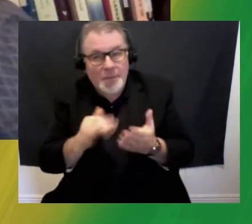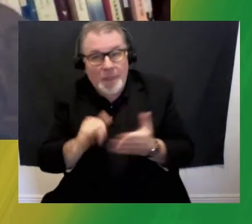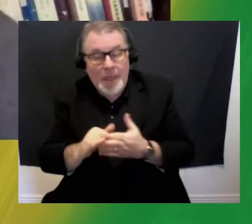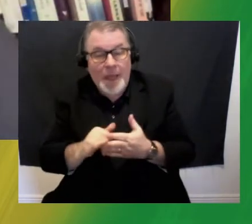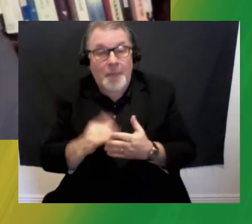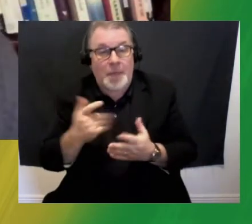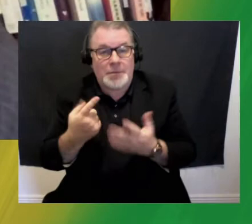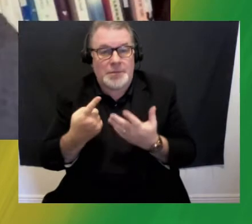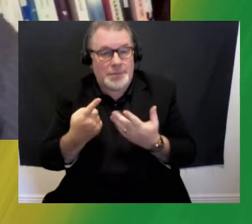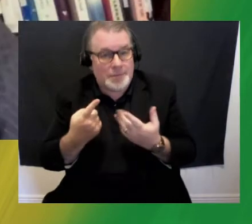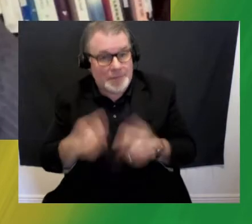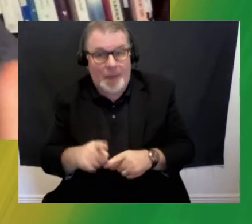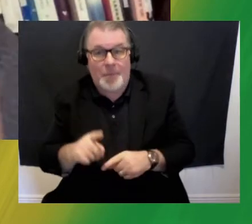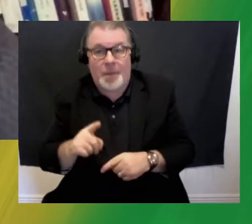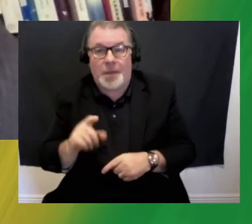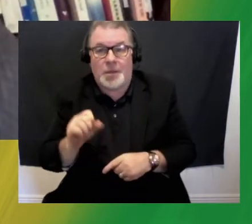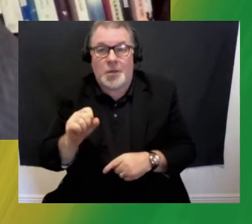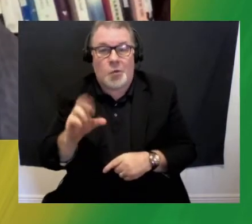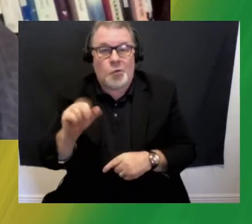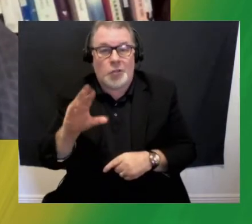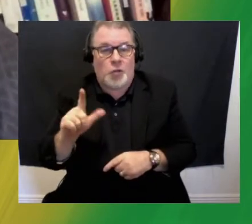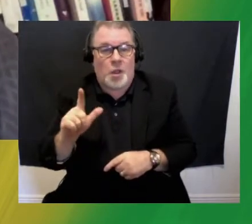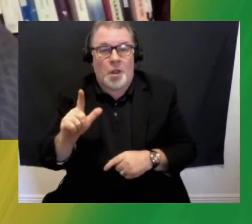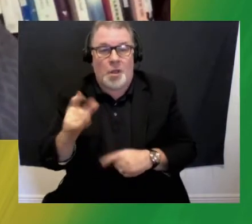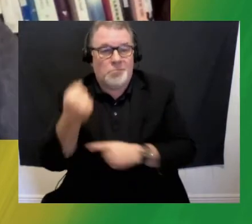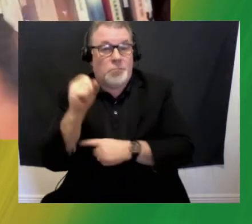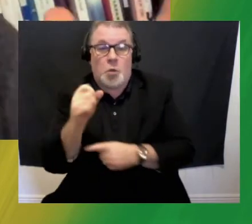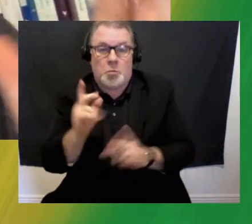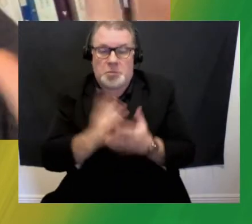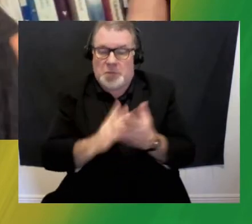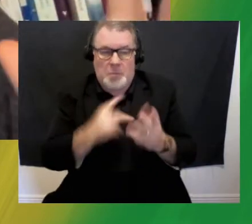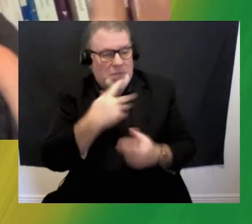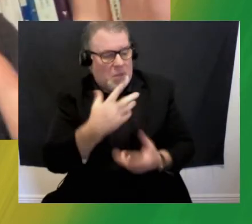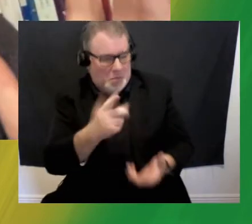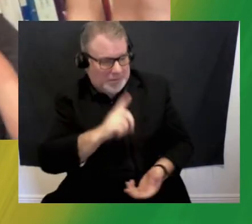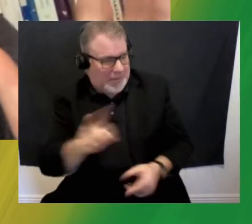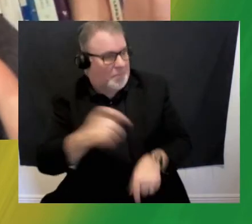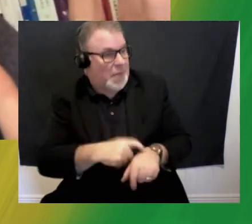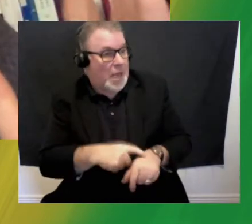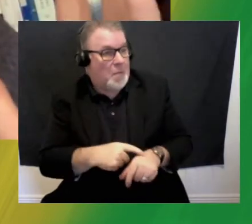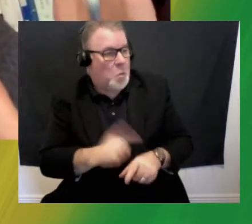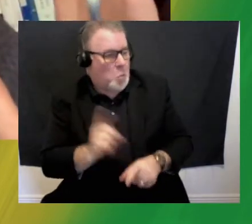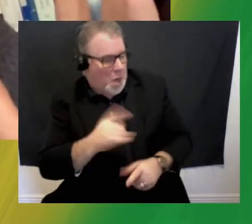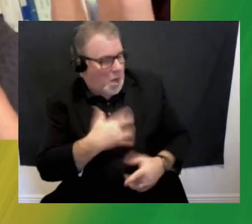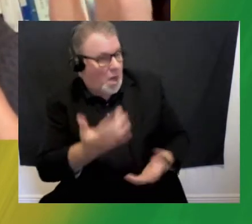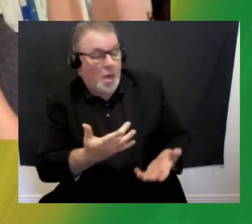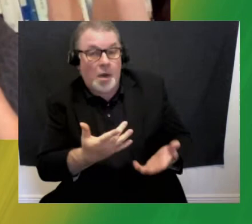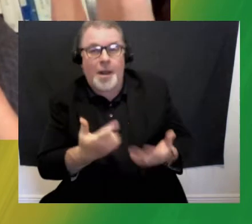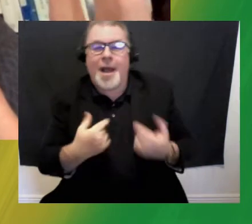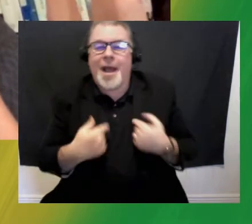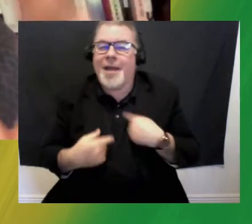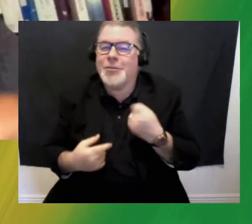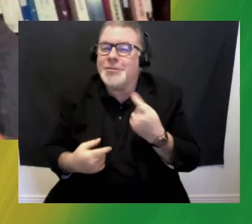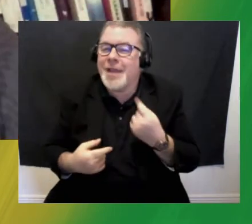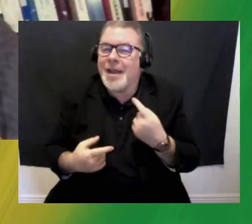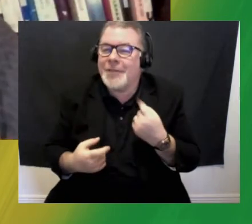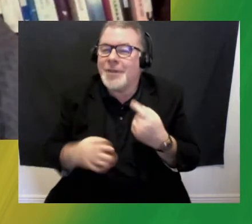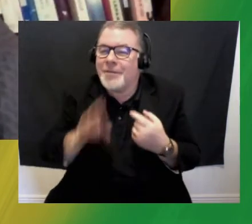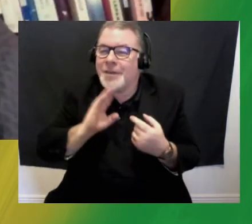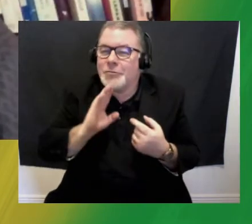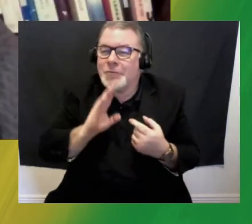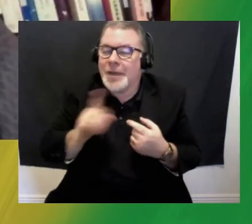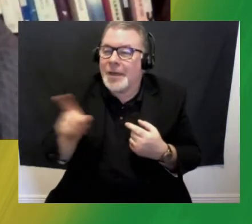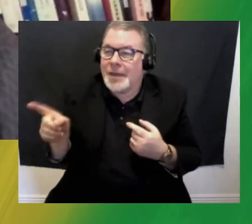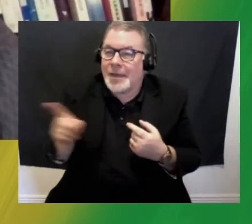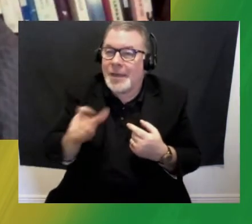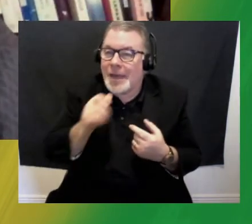racial justice uprising. A lot of folks who said, well, it's about damn time, where you been? Well, that's fine. Like, I understand that. I understand the frustration at people not